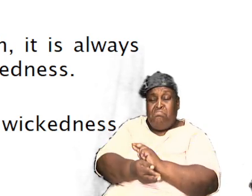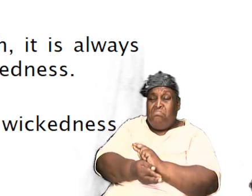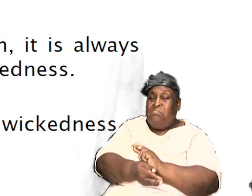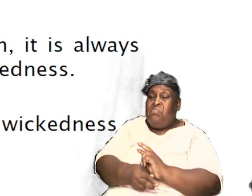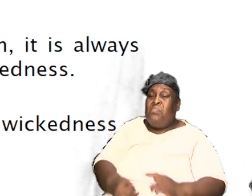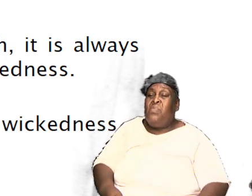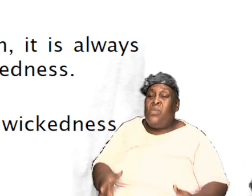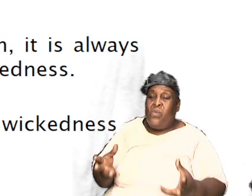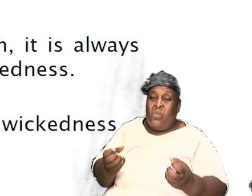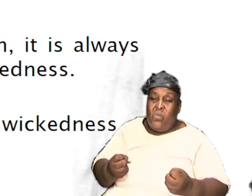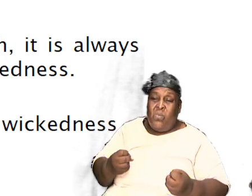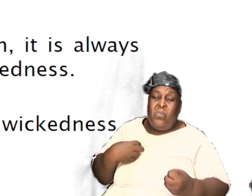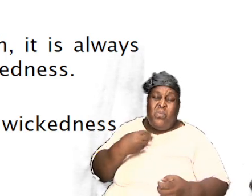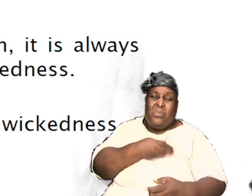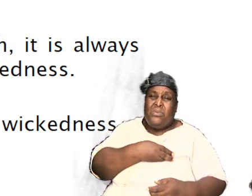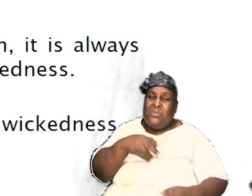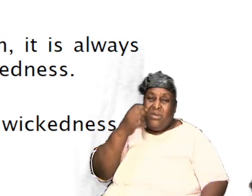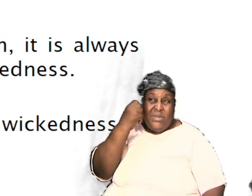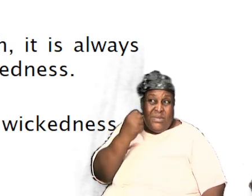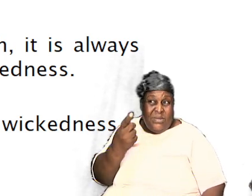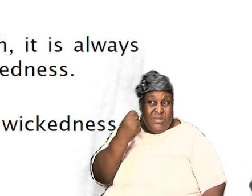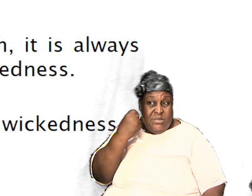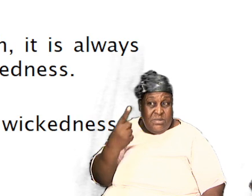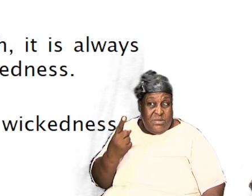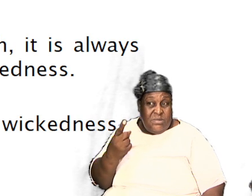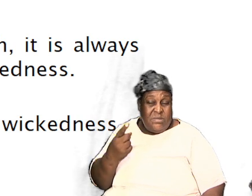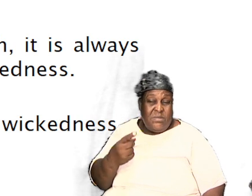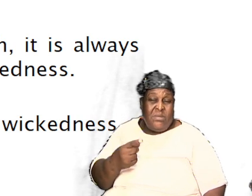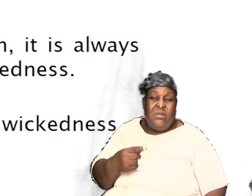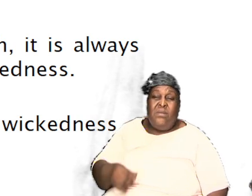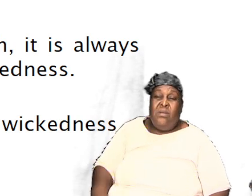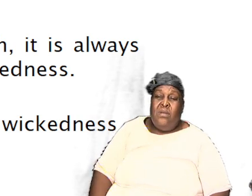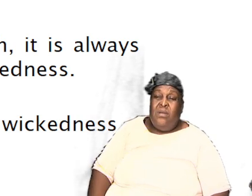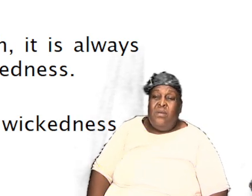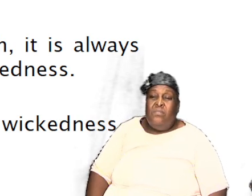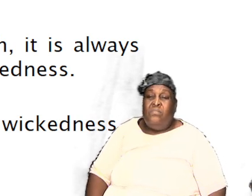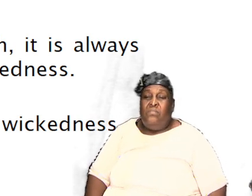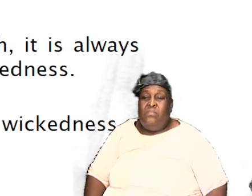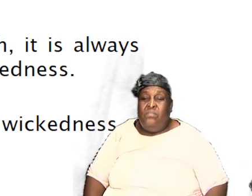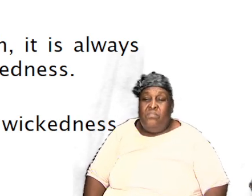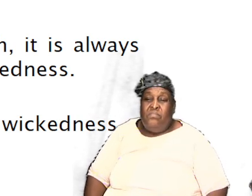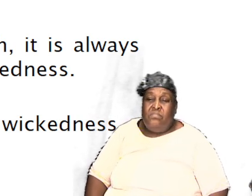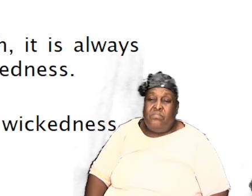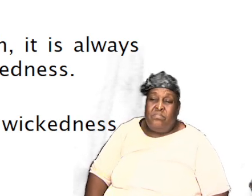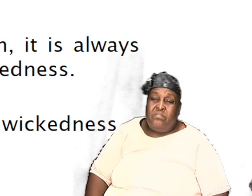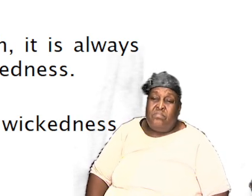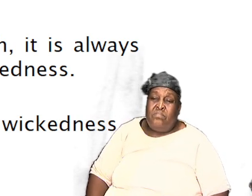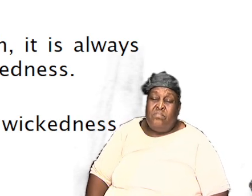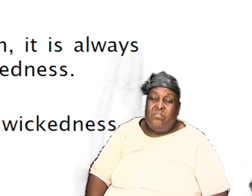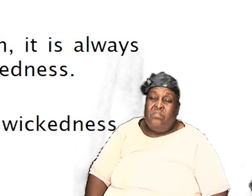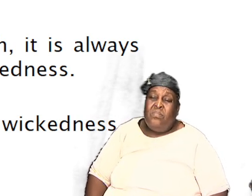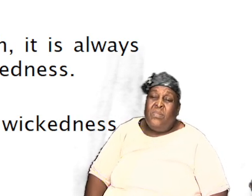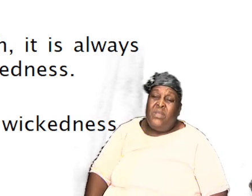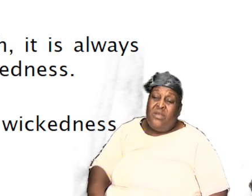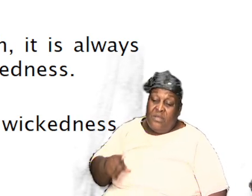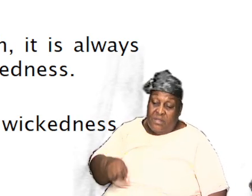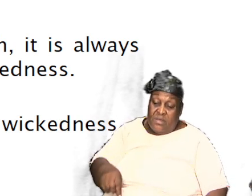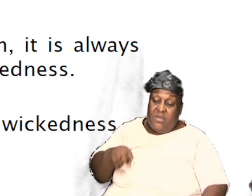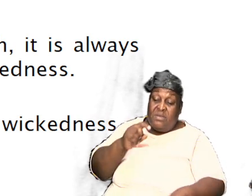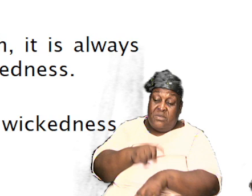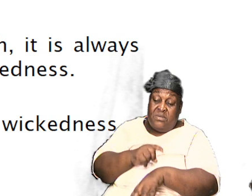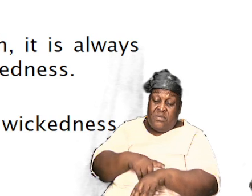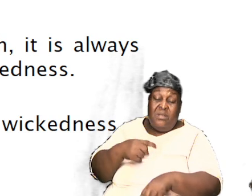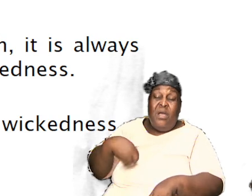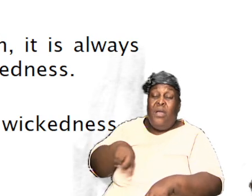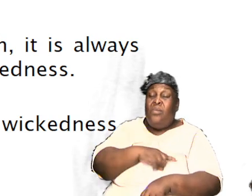I want us to understand as I move on. We don't have it on this slide, but it's coming my spirit. That this time that we